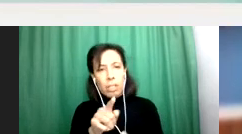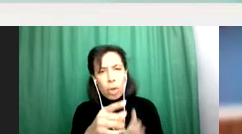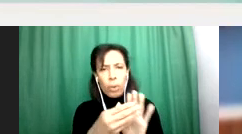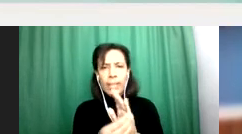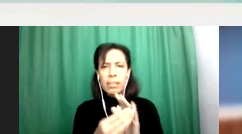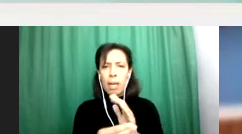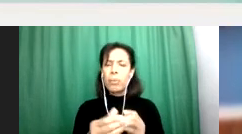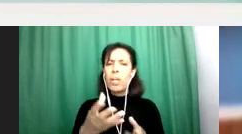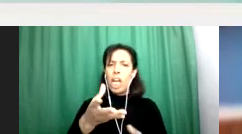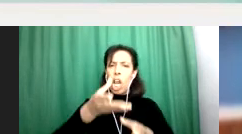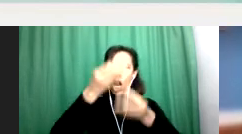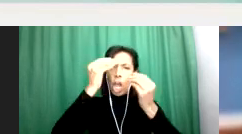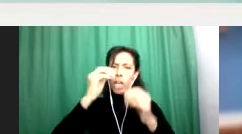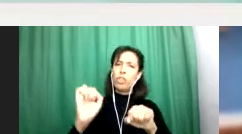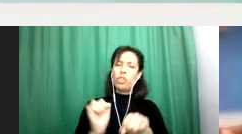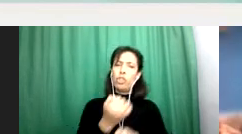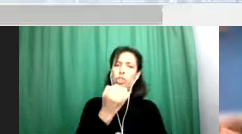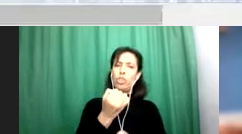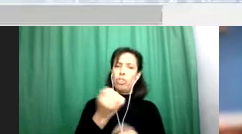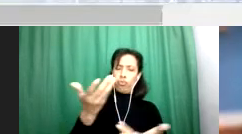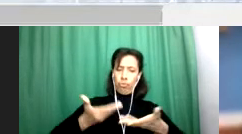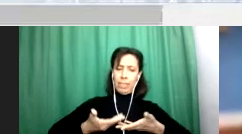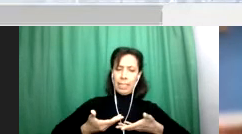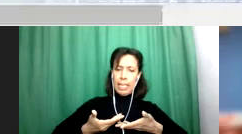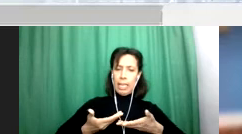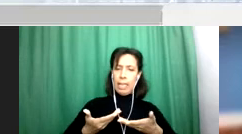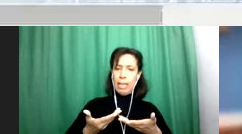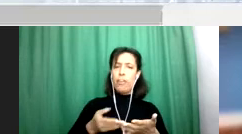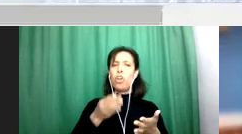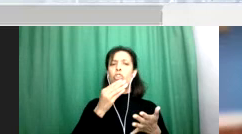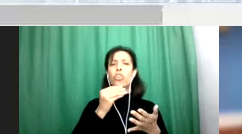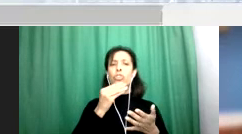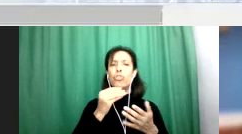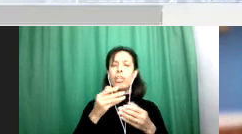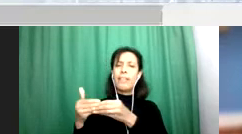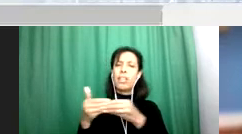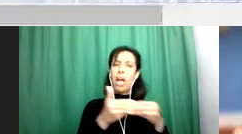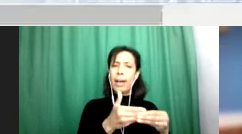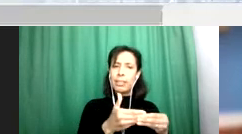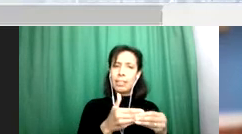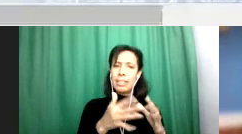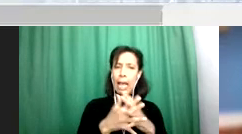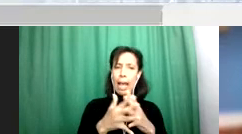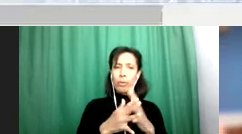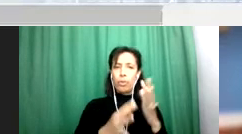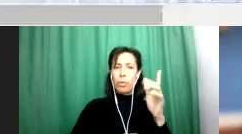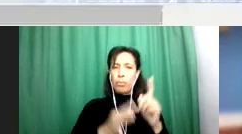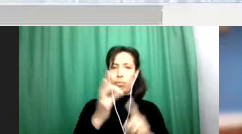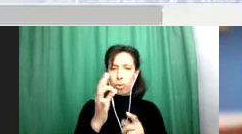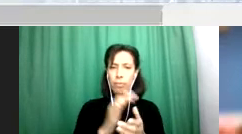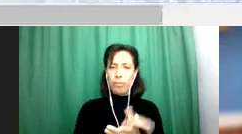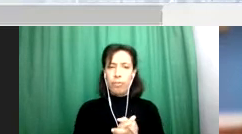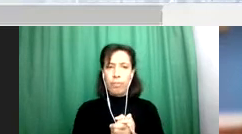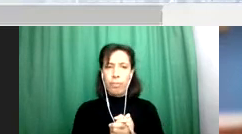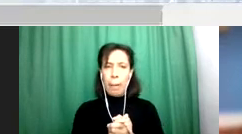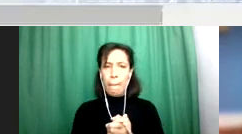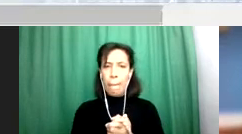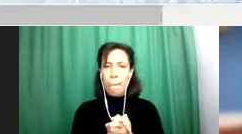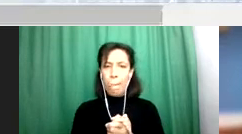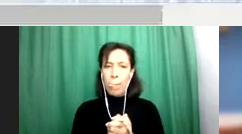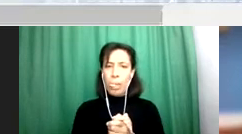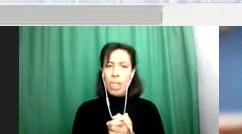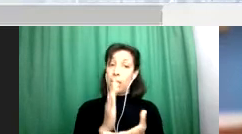receive constructive guidance about how to improve. So in the feedback from the teacher, is there guidance about how to improve? Does